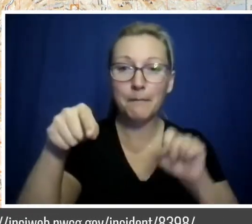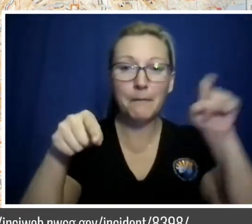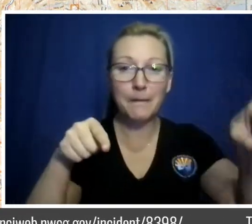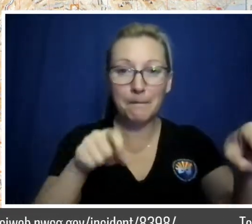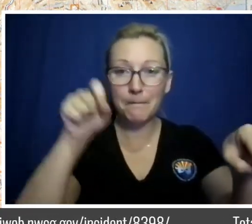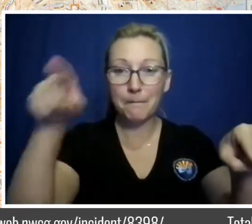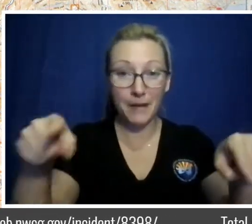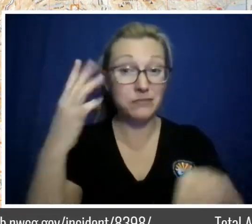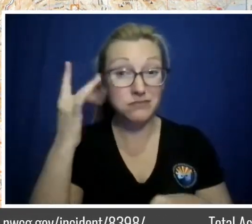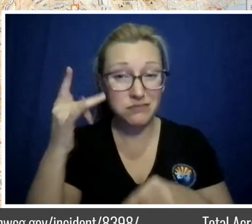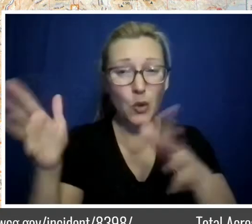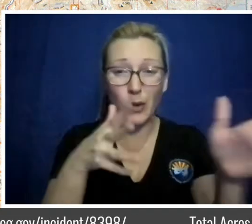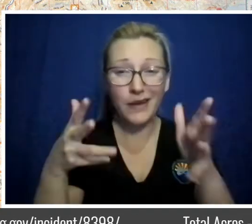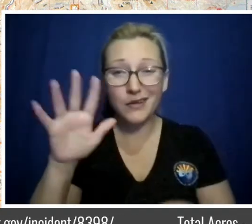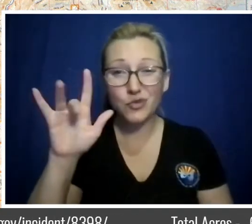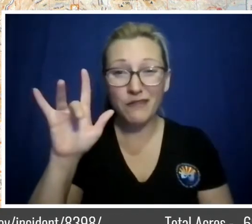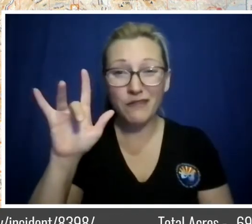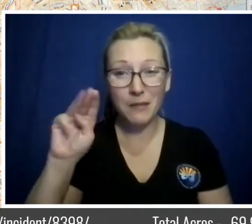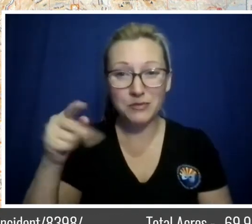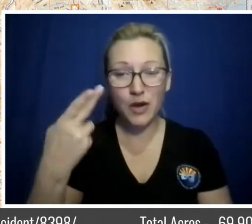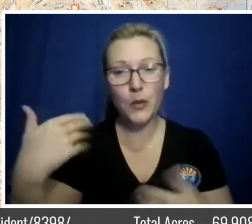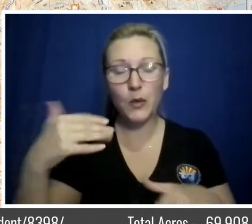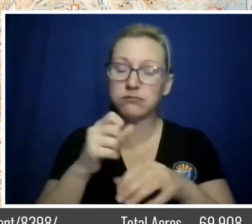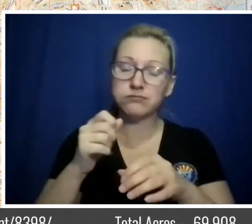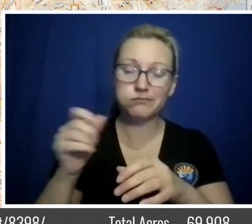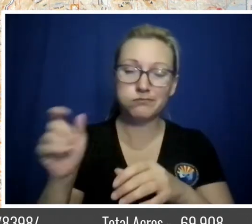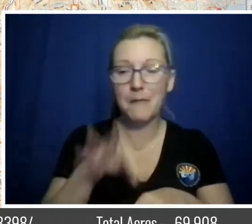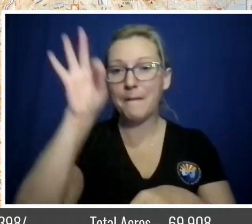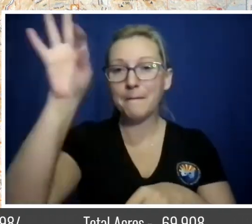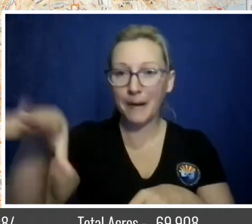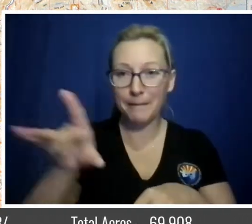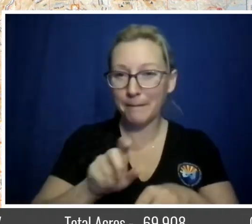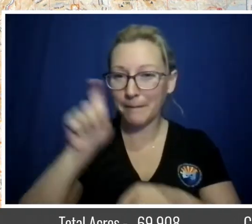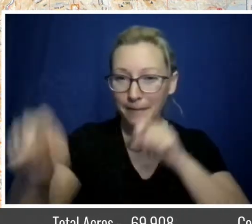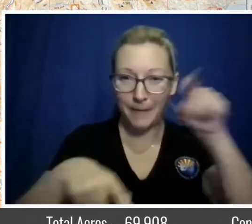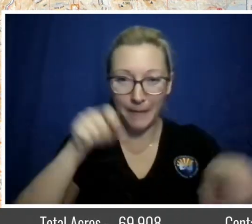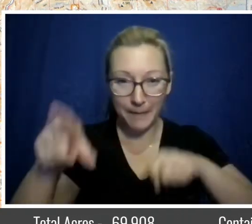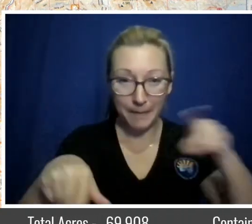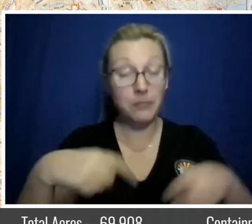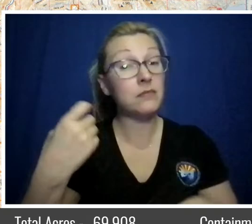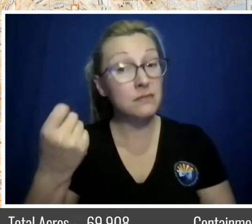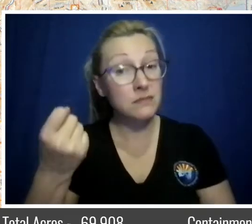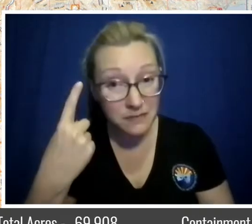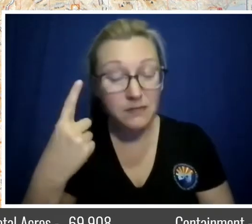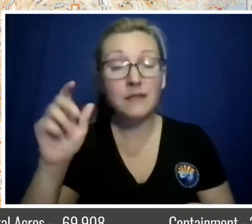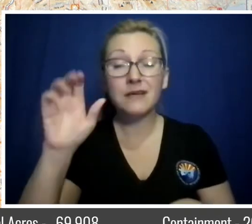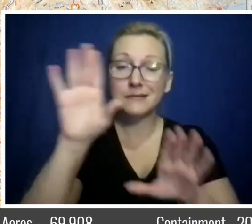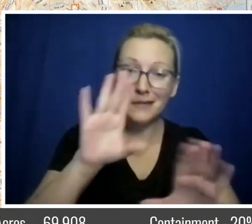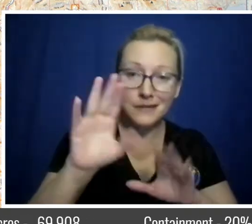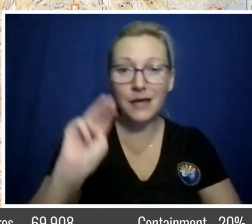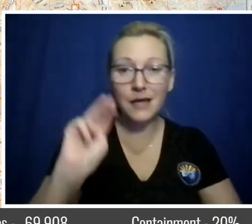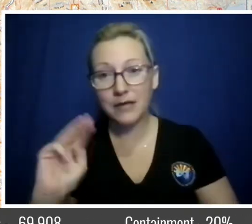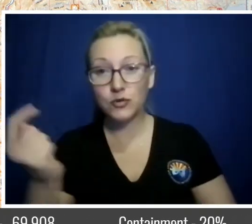hour. However, leading into the moisture over the next few days then, the Sunday, Monday, Tuesday timeframe, it